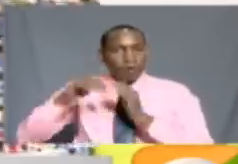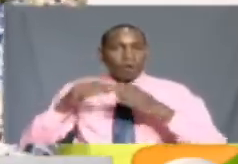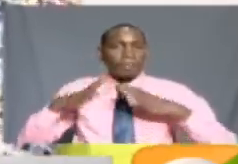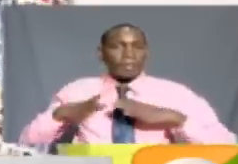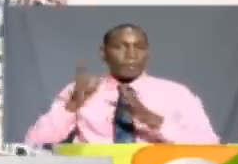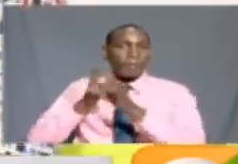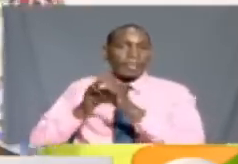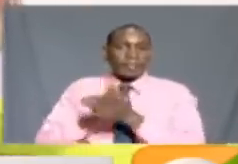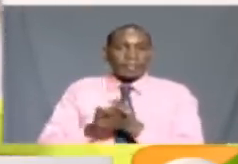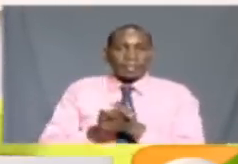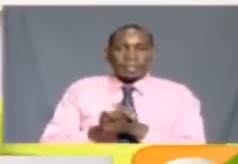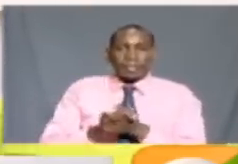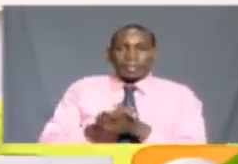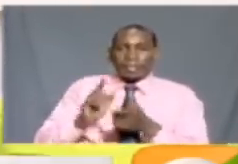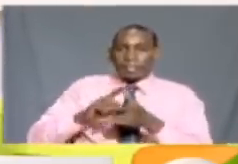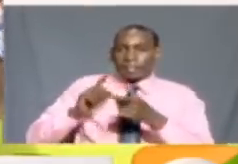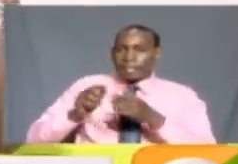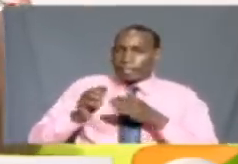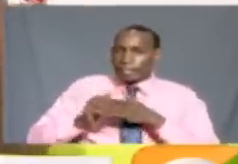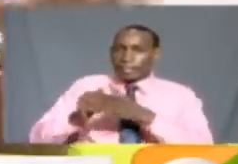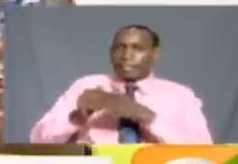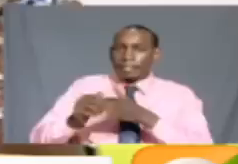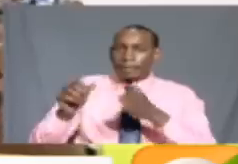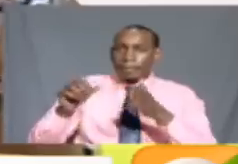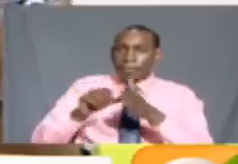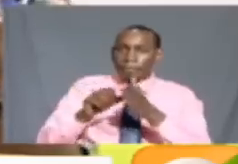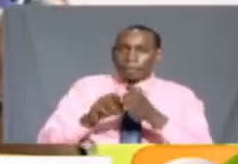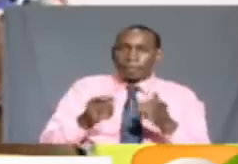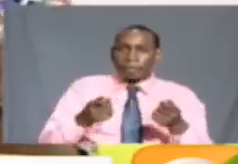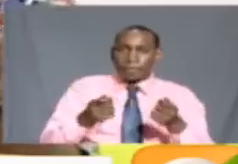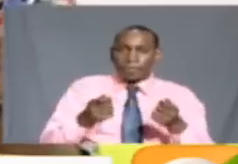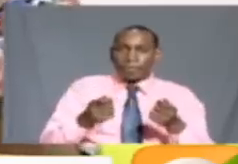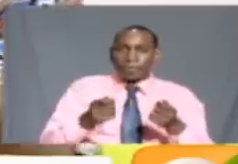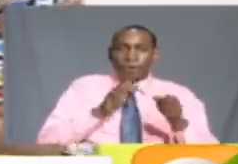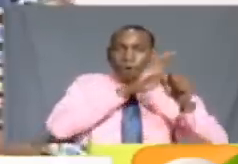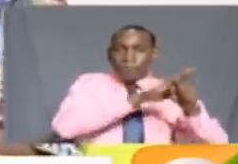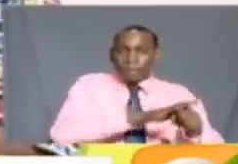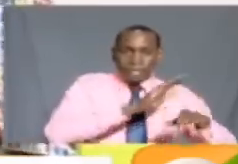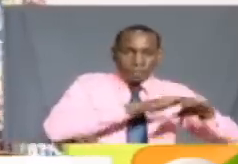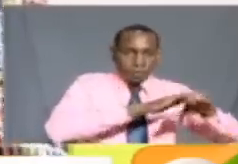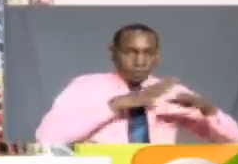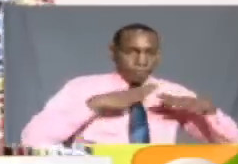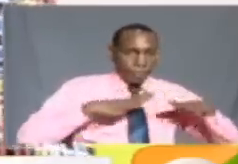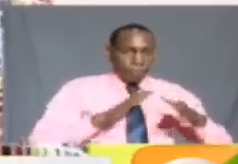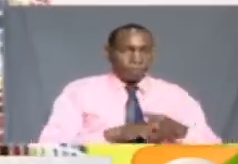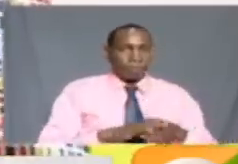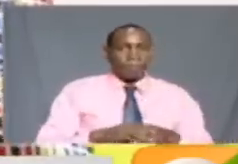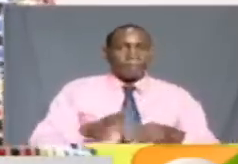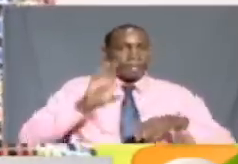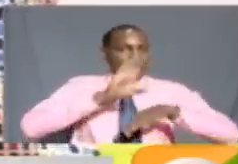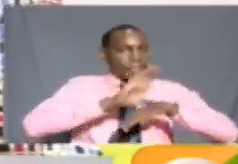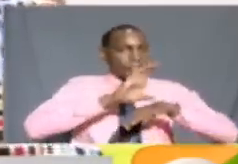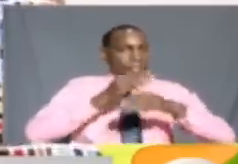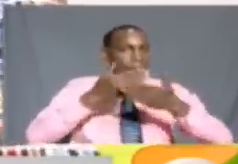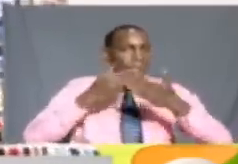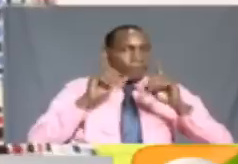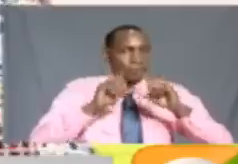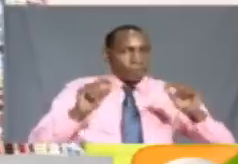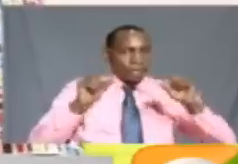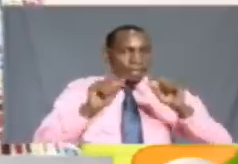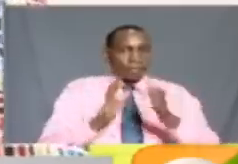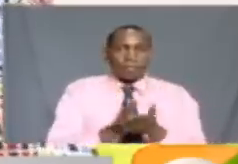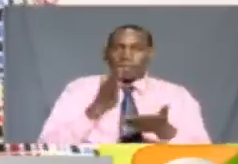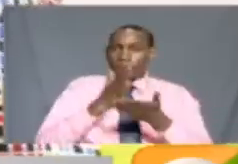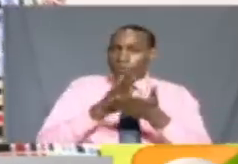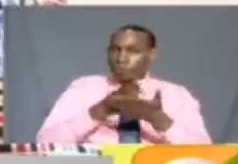whatever everyone is doing, use that now to oppress the good people. Yeah. The church, like what you said, yes, let's be